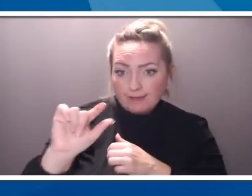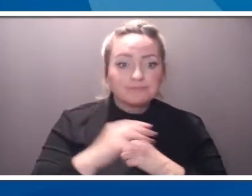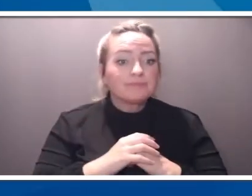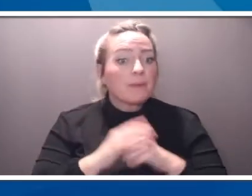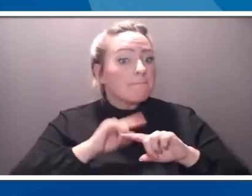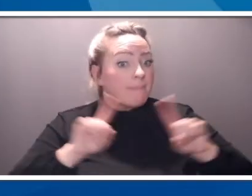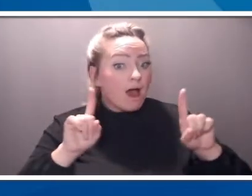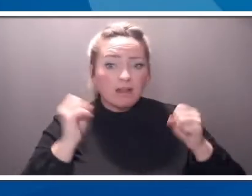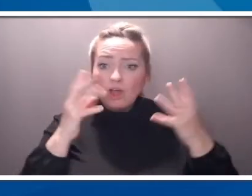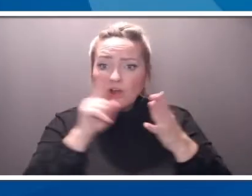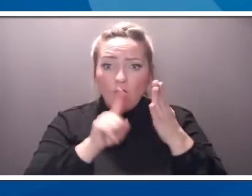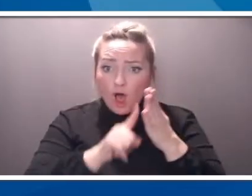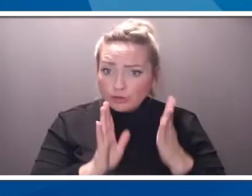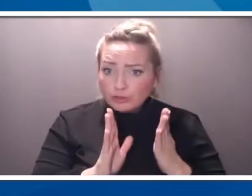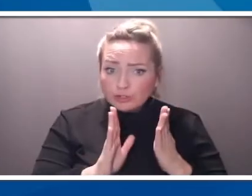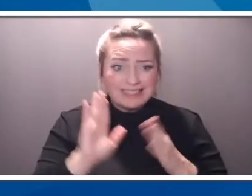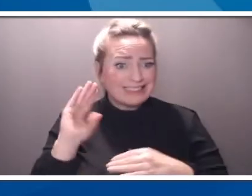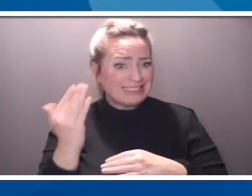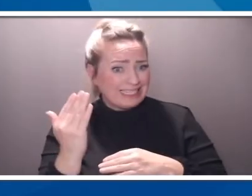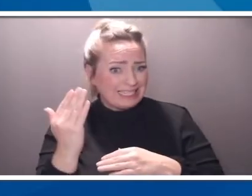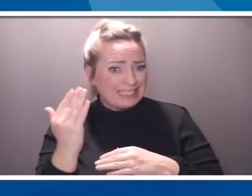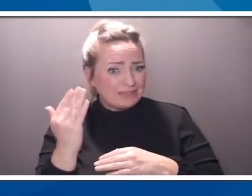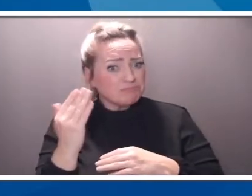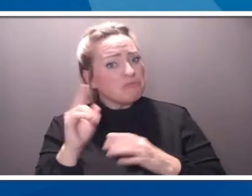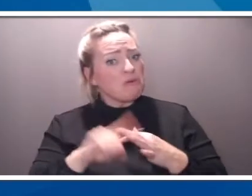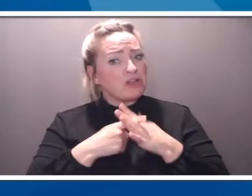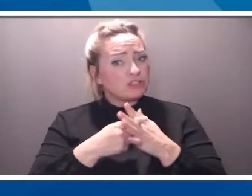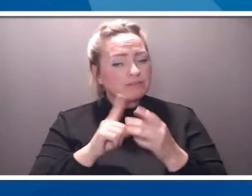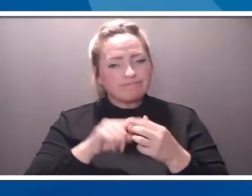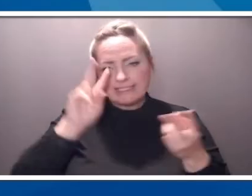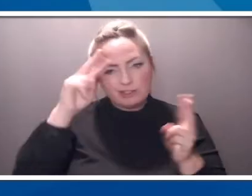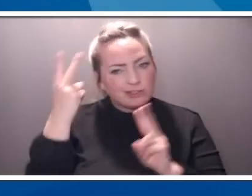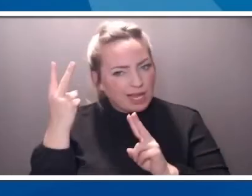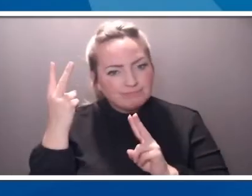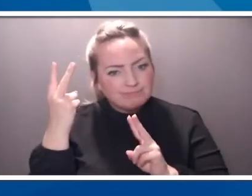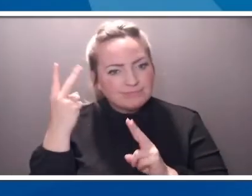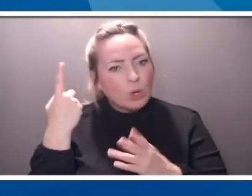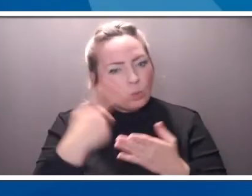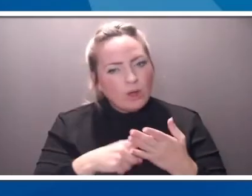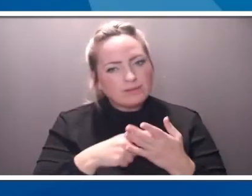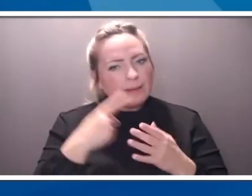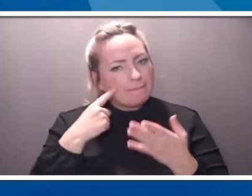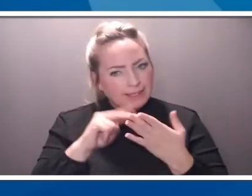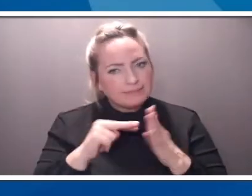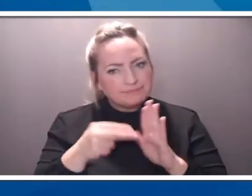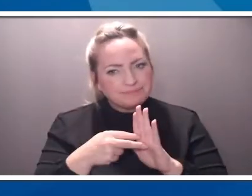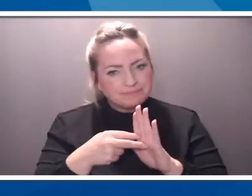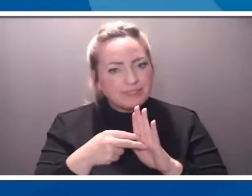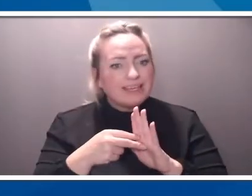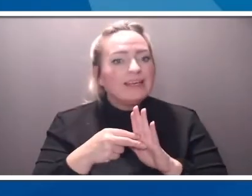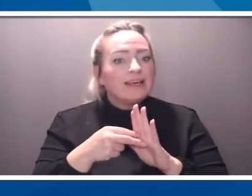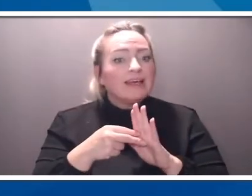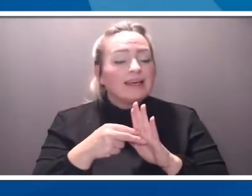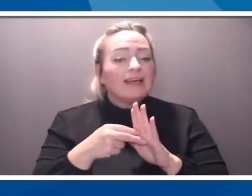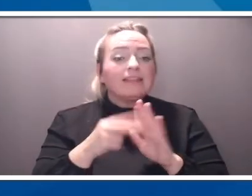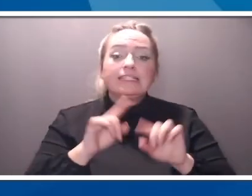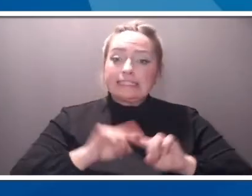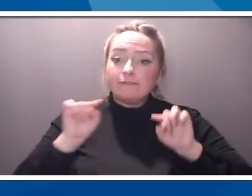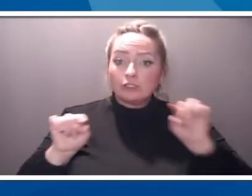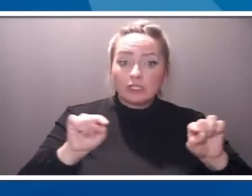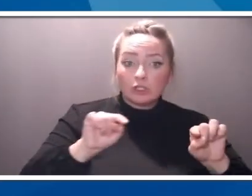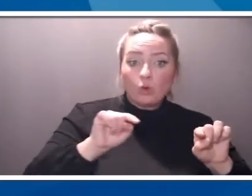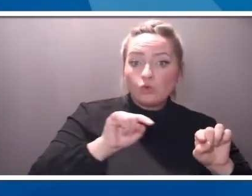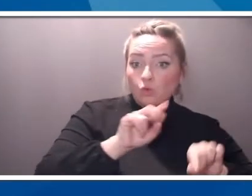WCAG. But a lot of auditors seem to, especially initially, misunderstand what they stand for. There